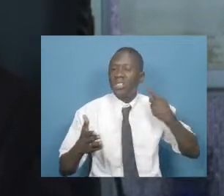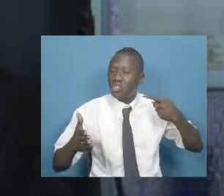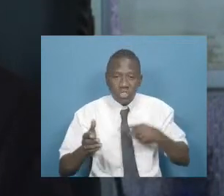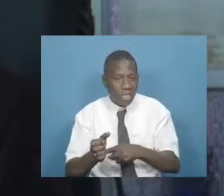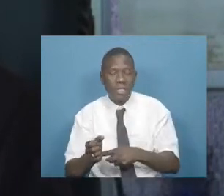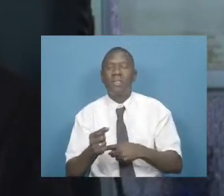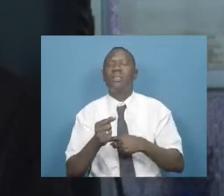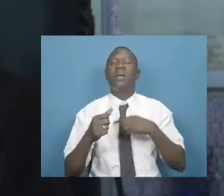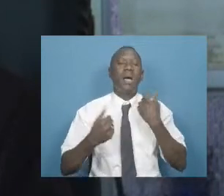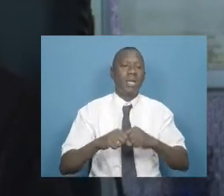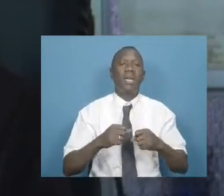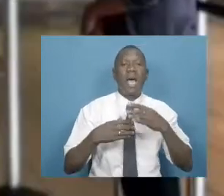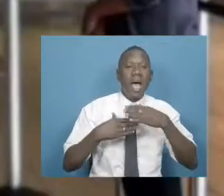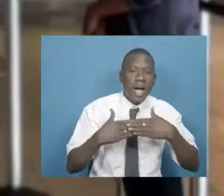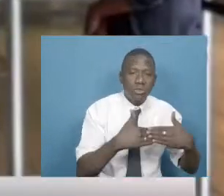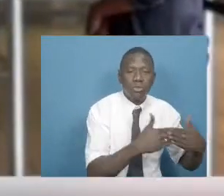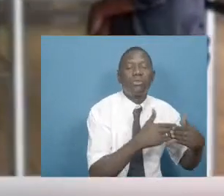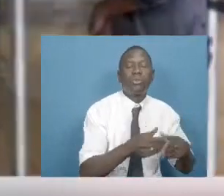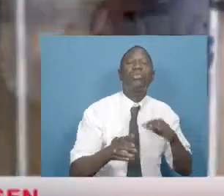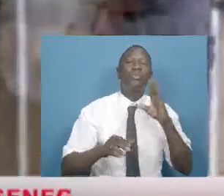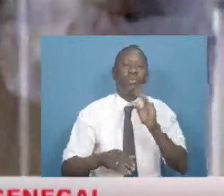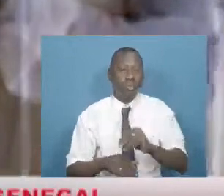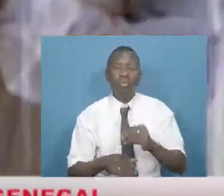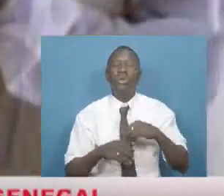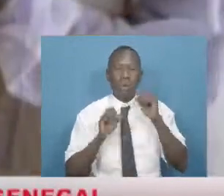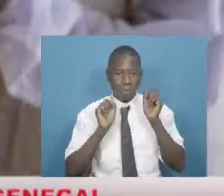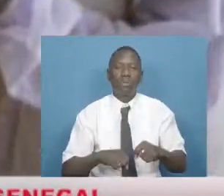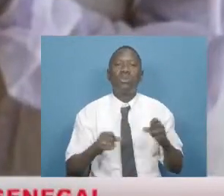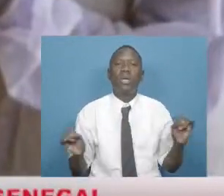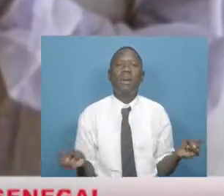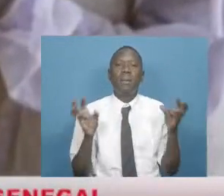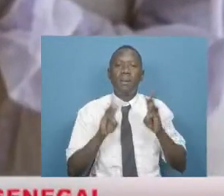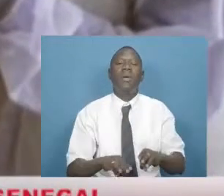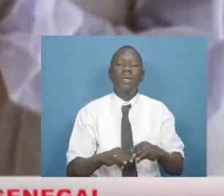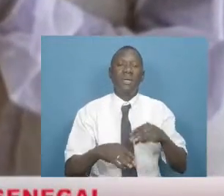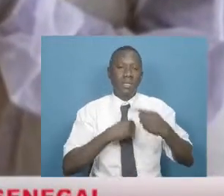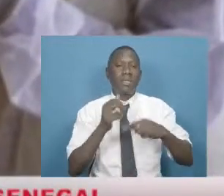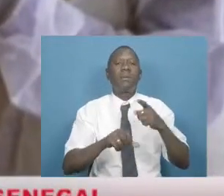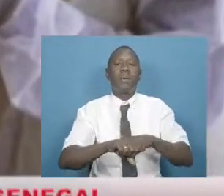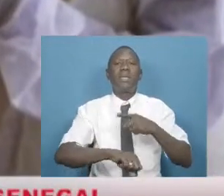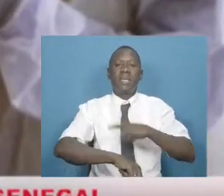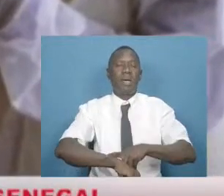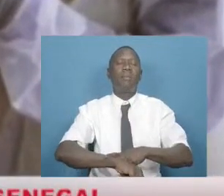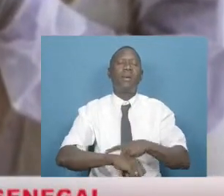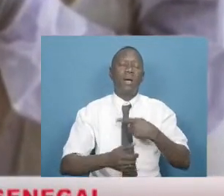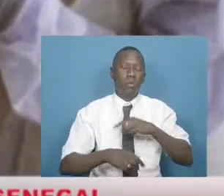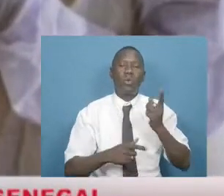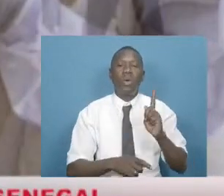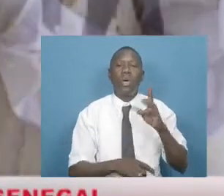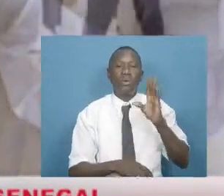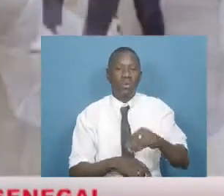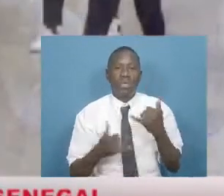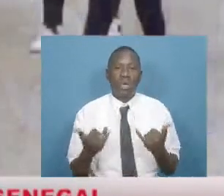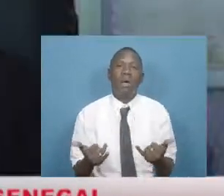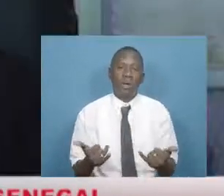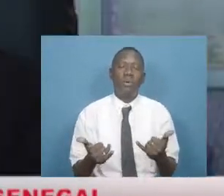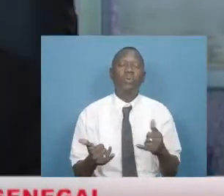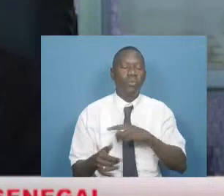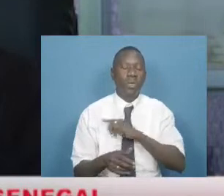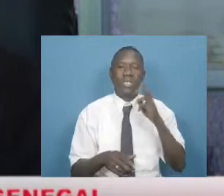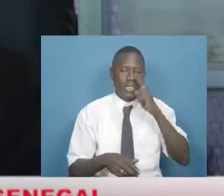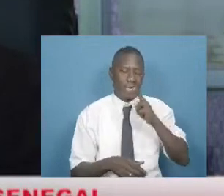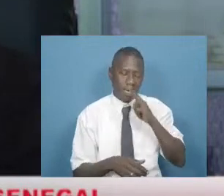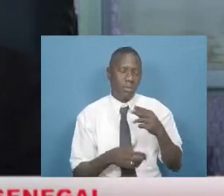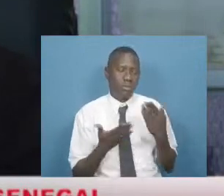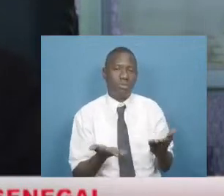strategies and put up actions that we should be able to implement within the specific period of time. So what we are doing now, we are